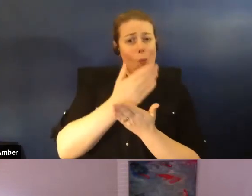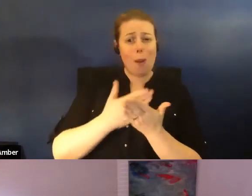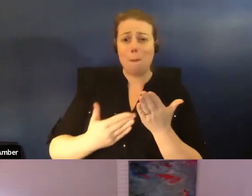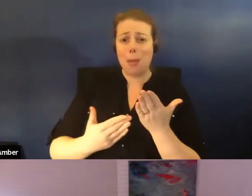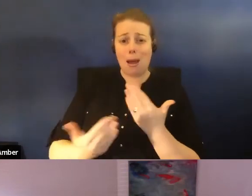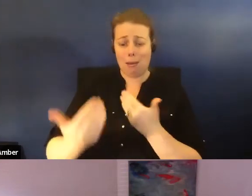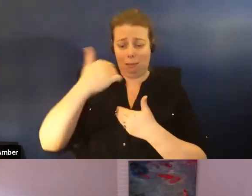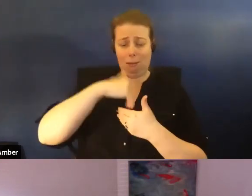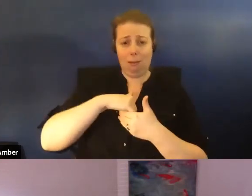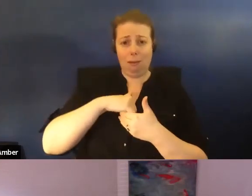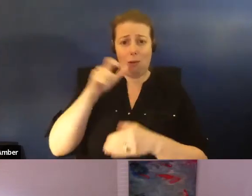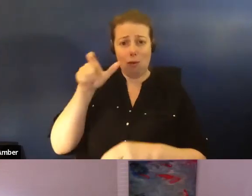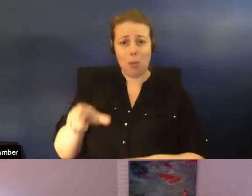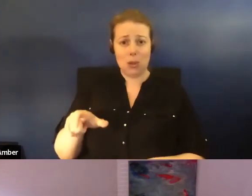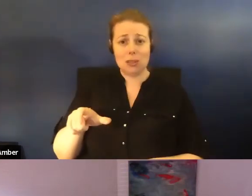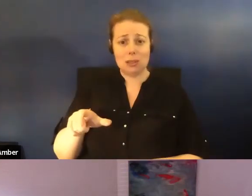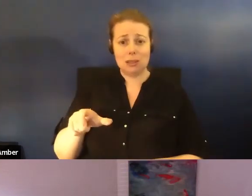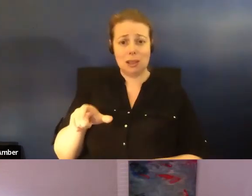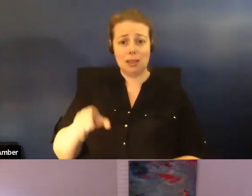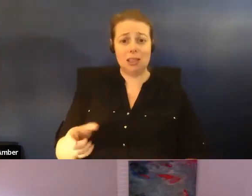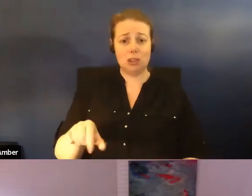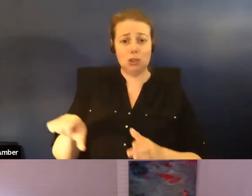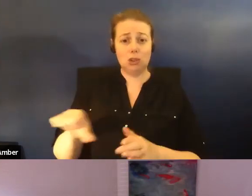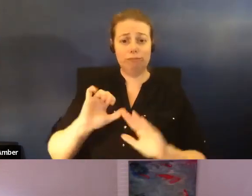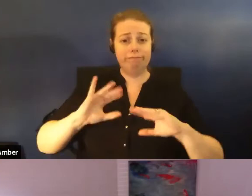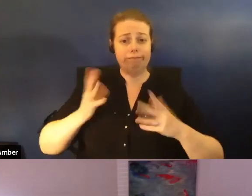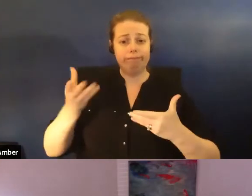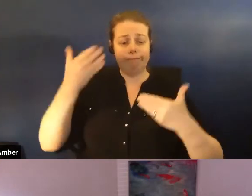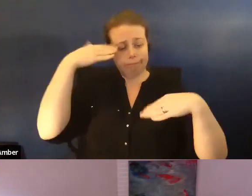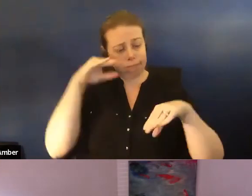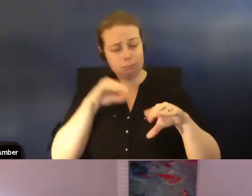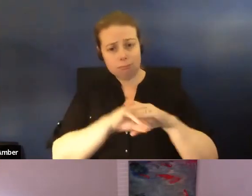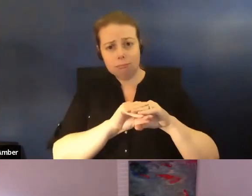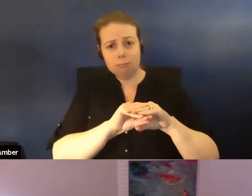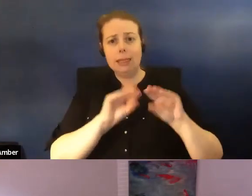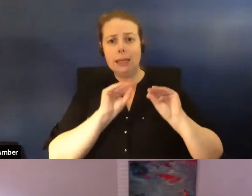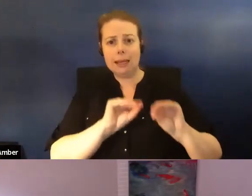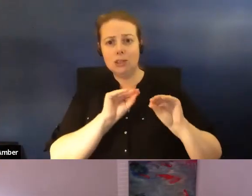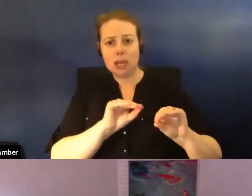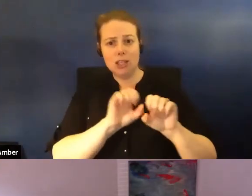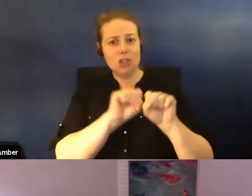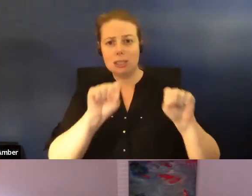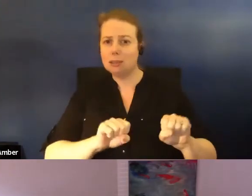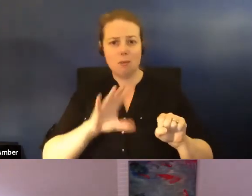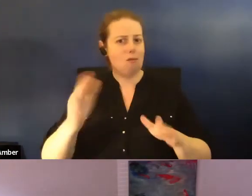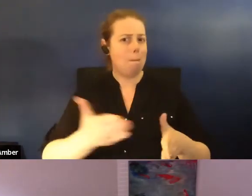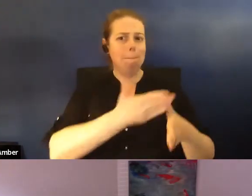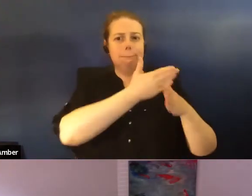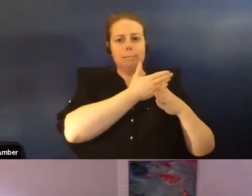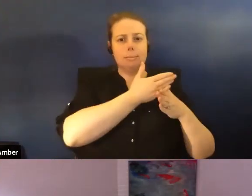human condition, should be built into our education system from the word go. So